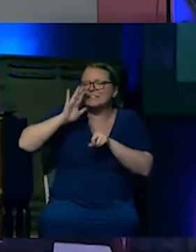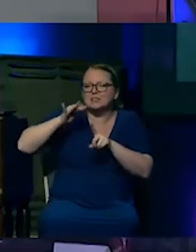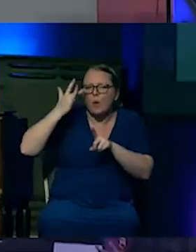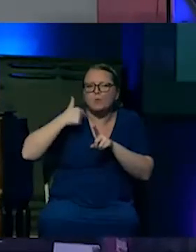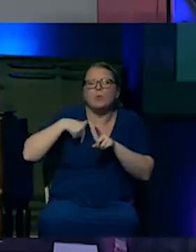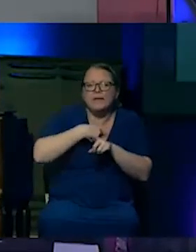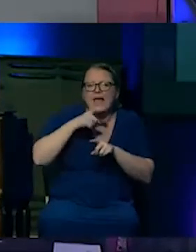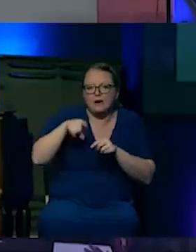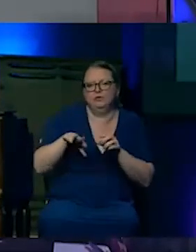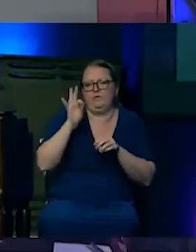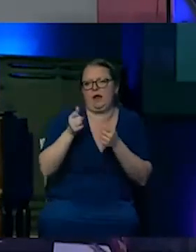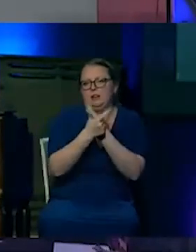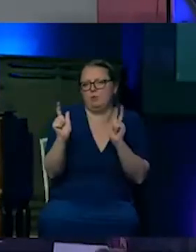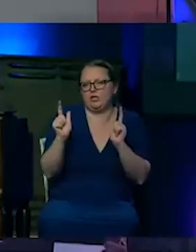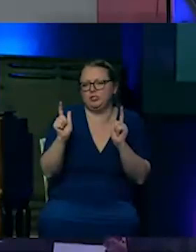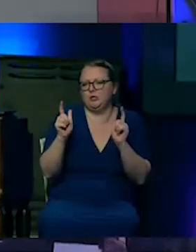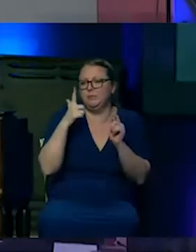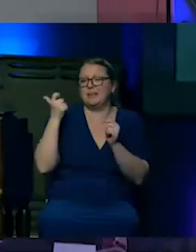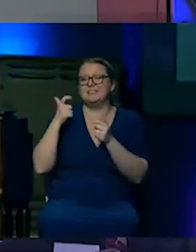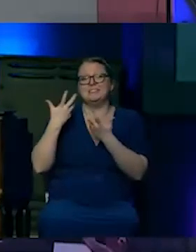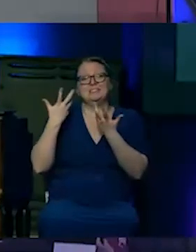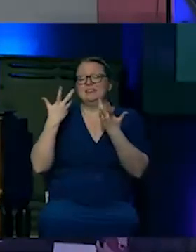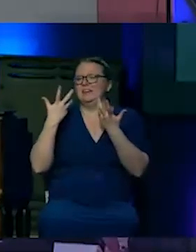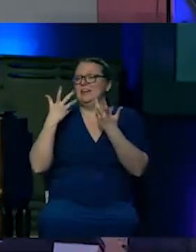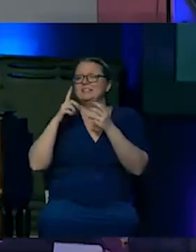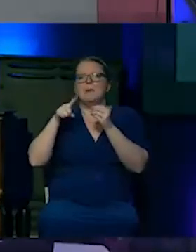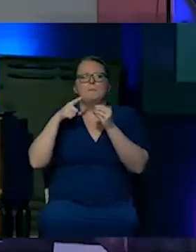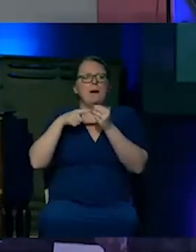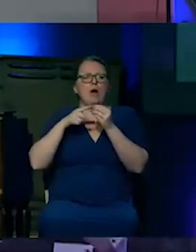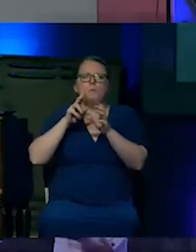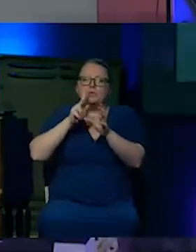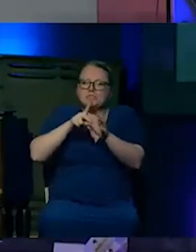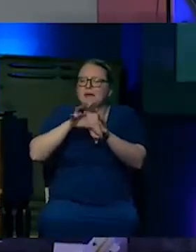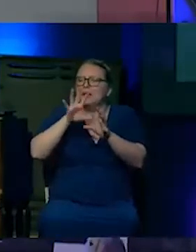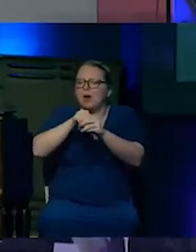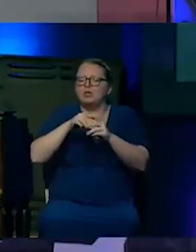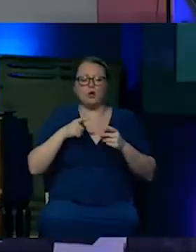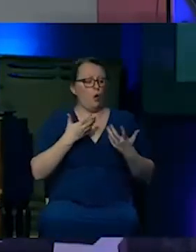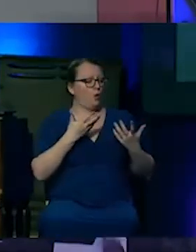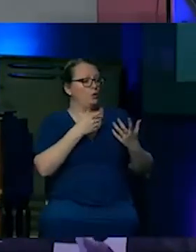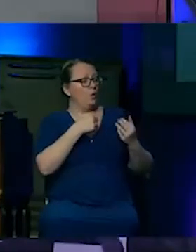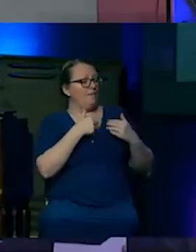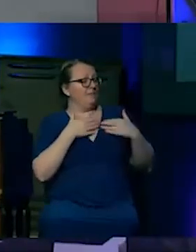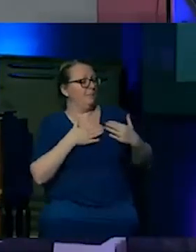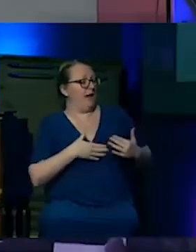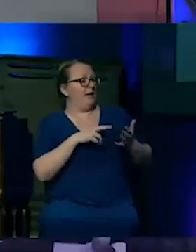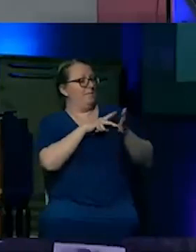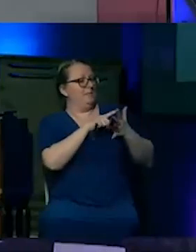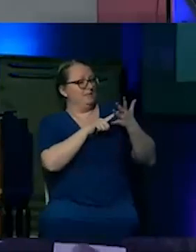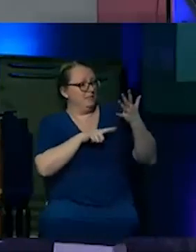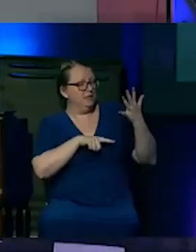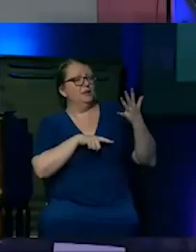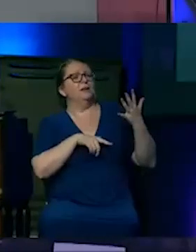find liberation, because there's all, because this is the conditions of participating and belonging, right? So it's not like we can just say, well, you have this body, so then it means all this, right? The body